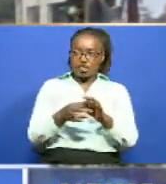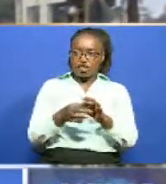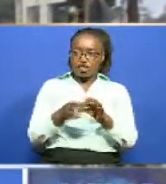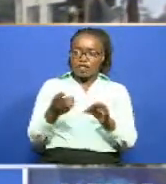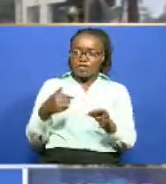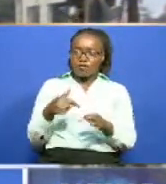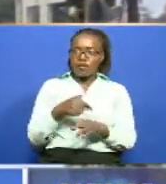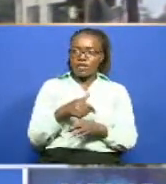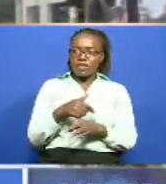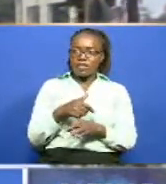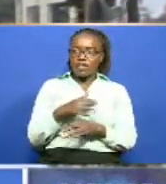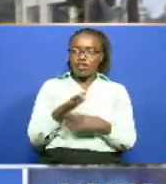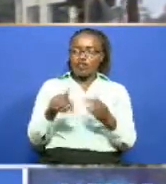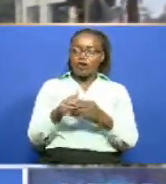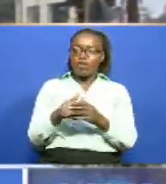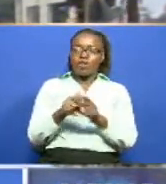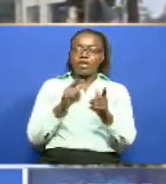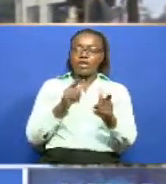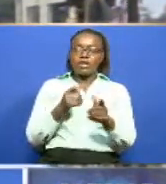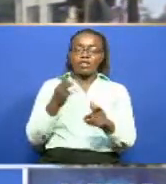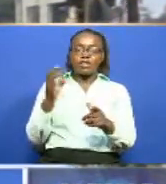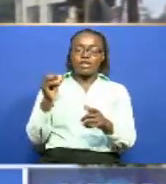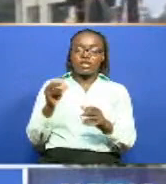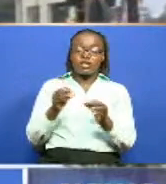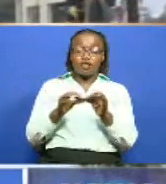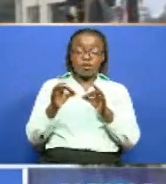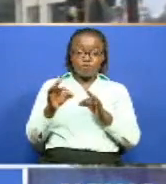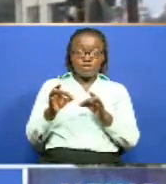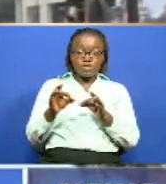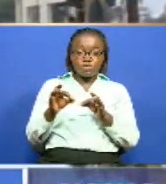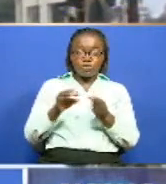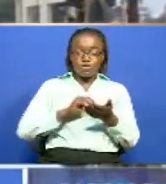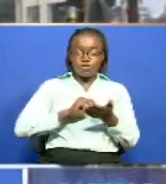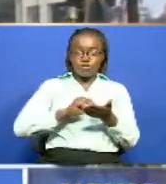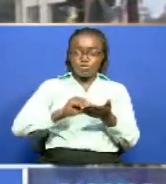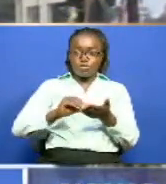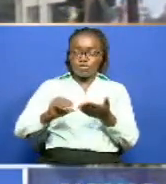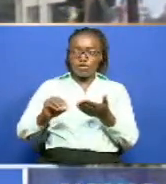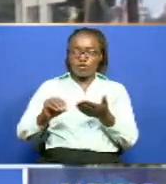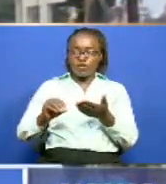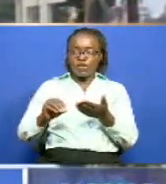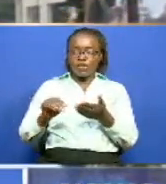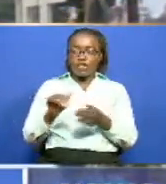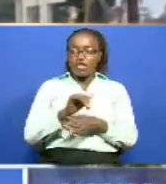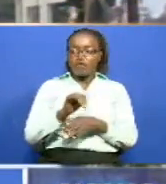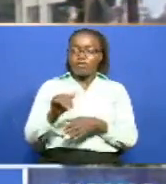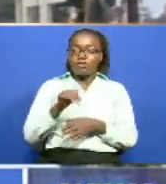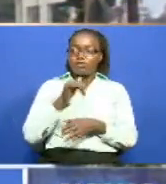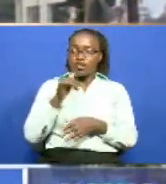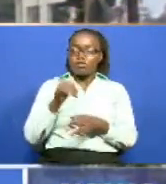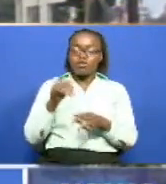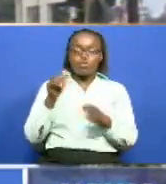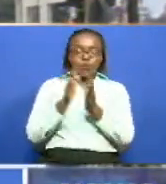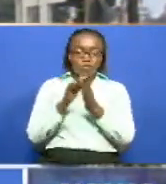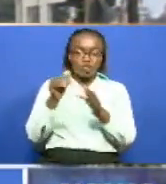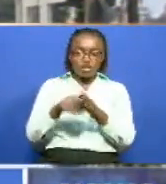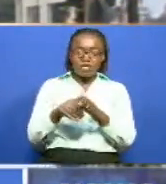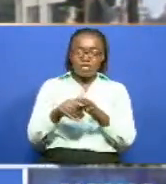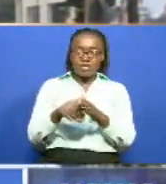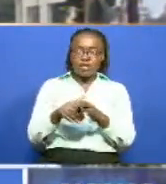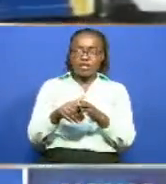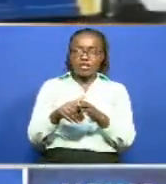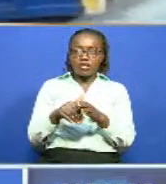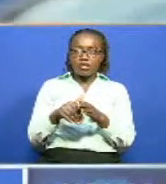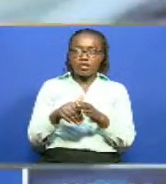is total lines of about nearly 100 kilometers or so that have to be moved or to be touched, even those that are necessarily not on the line but elsewhere, touching with the ones we are